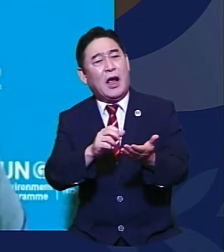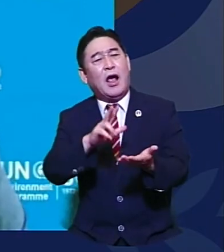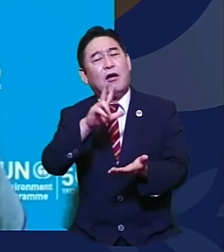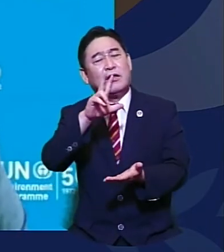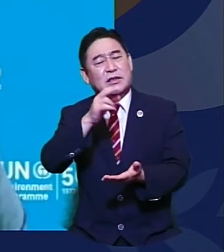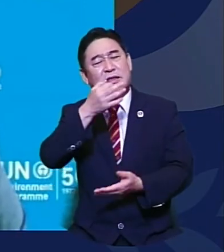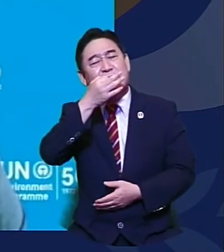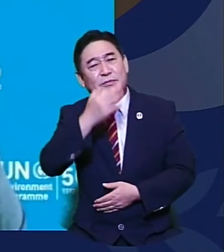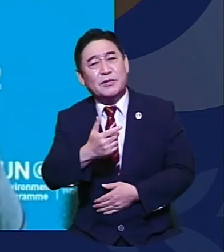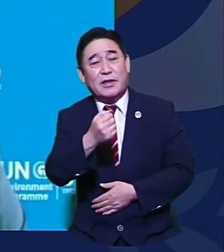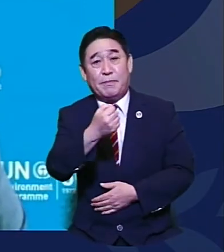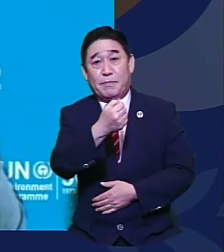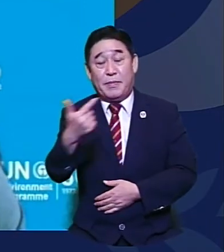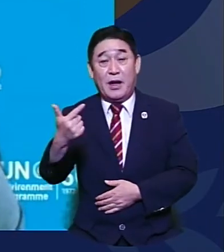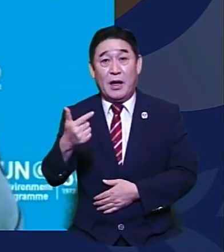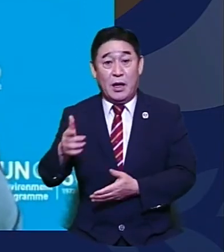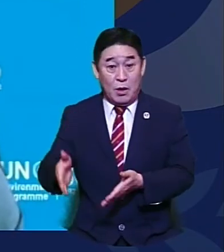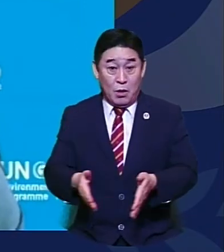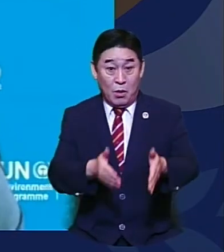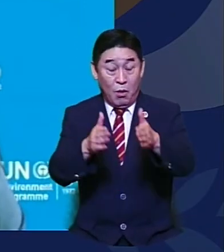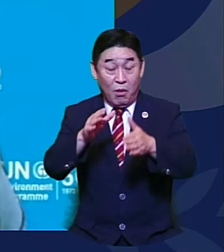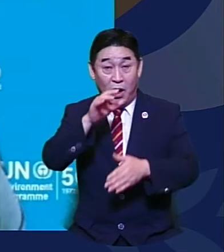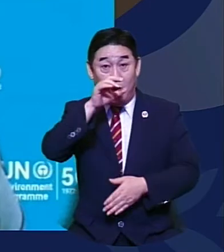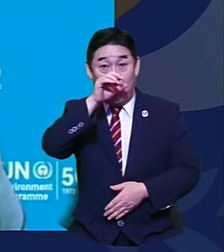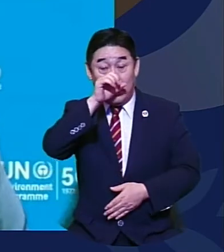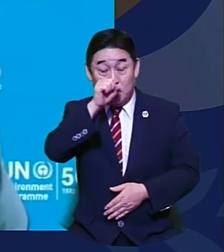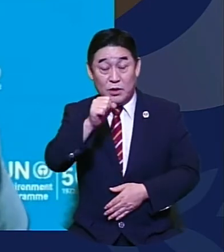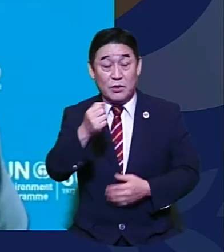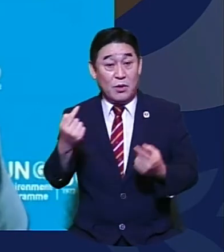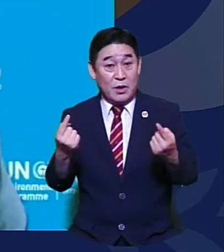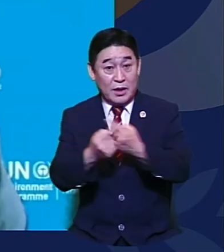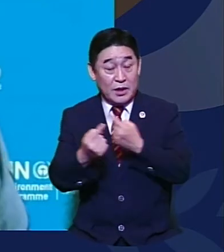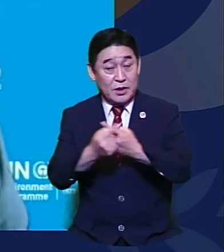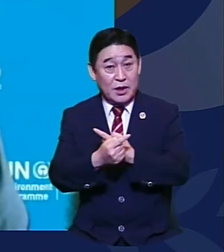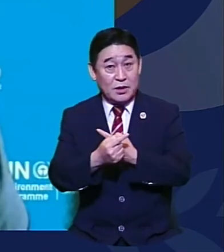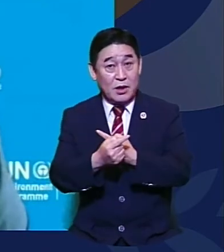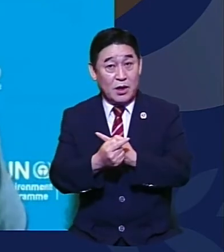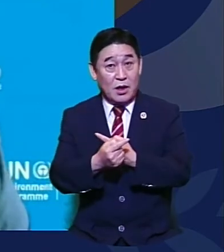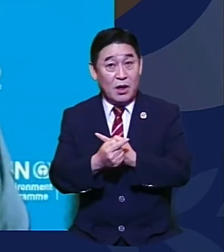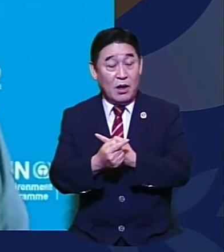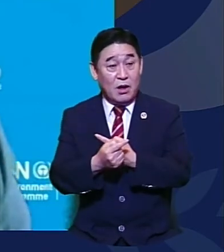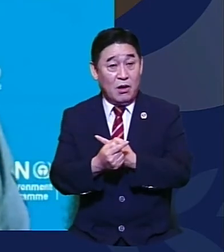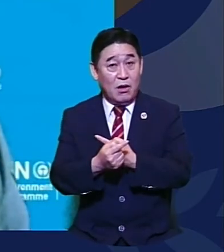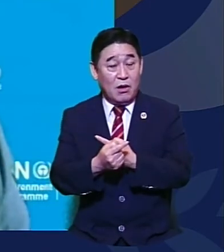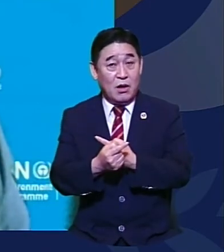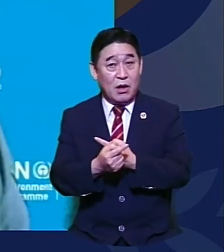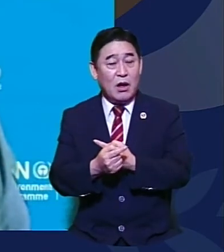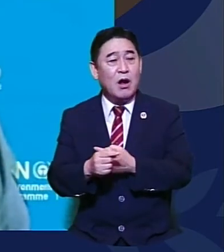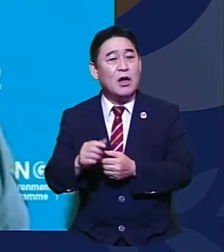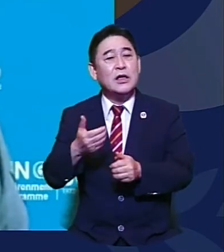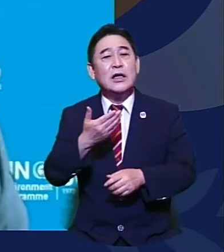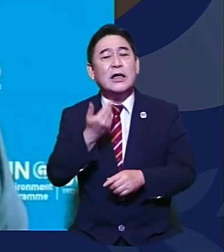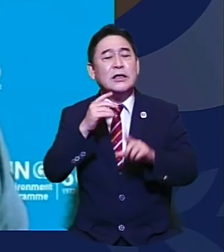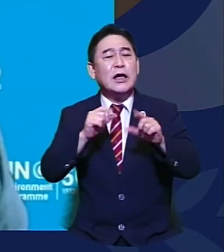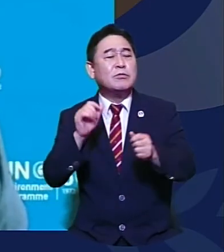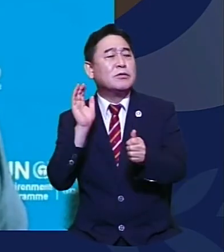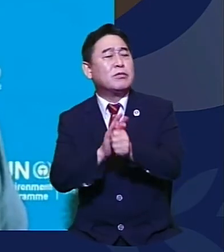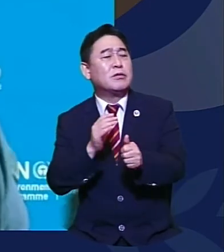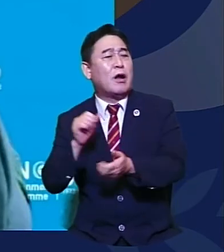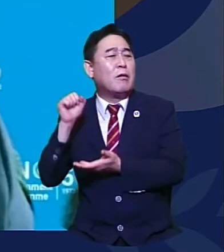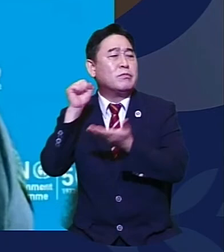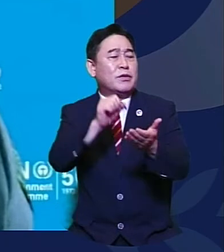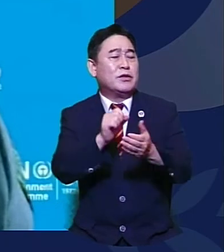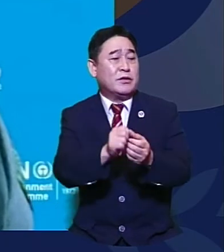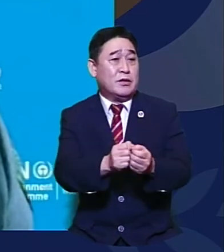improve, linking it to the food supply, there could be an opportunity post-recovery. So those are